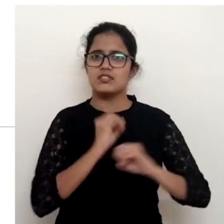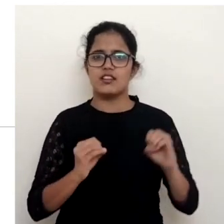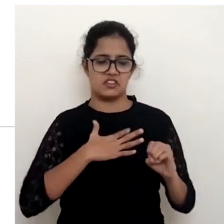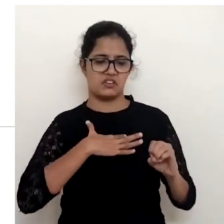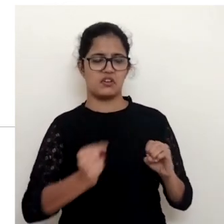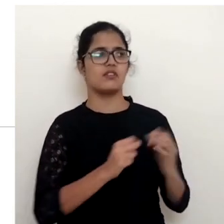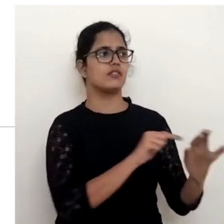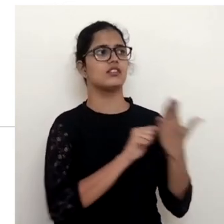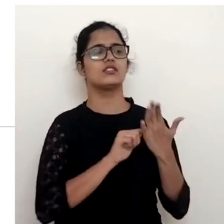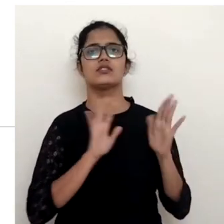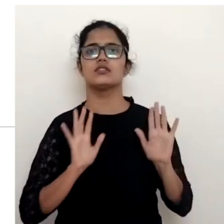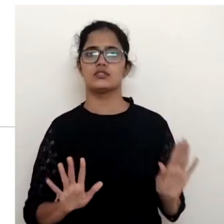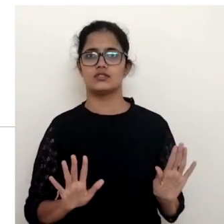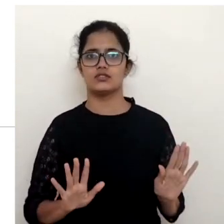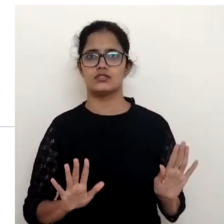unafraid.